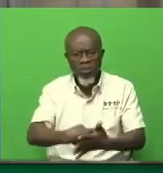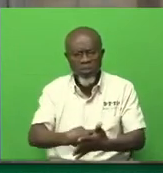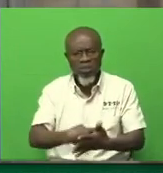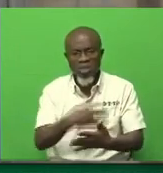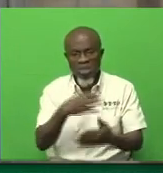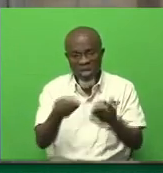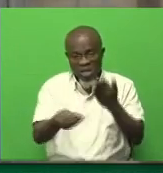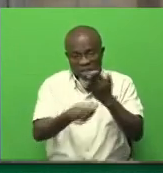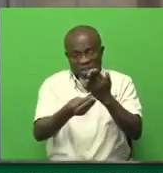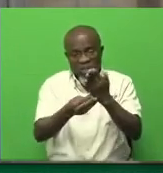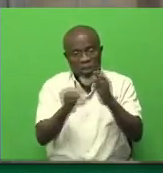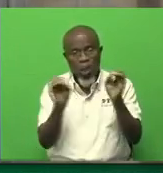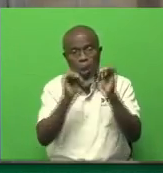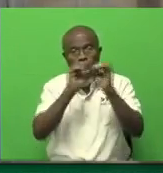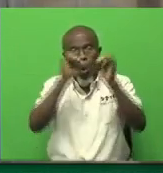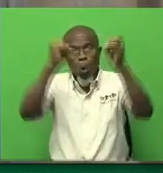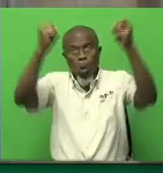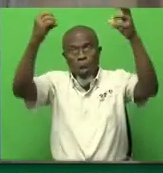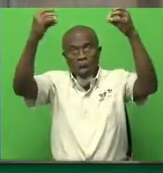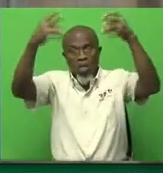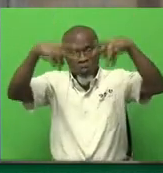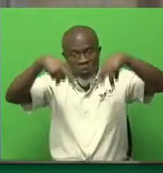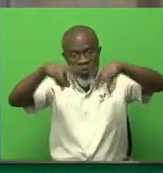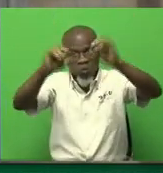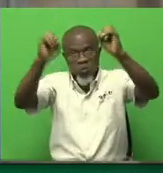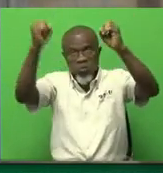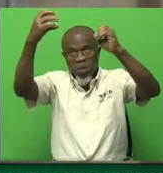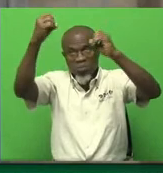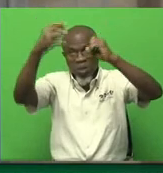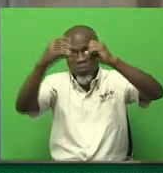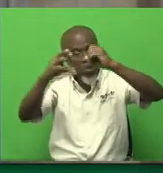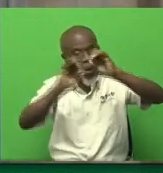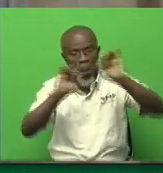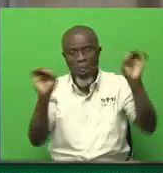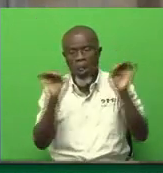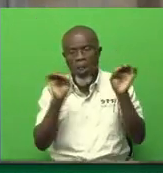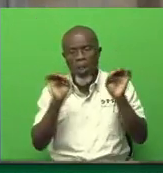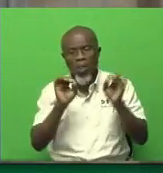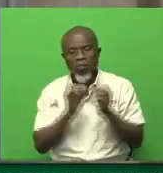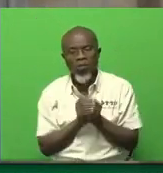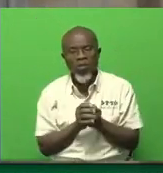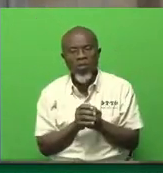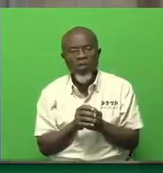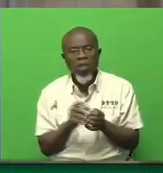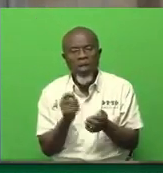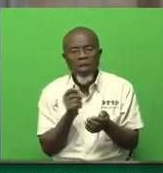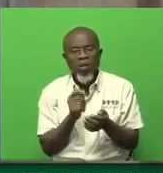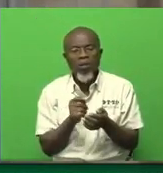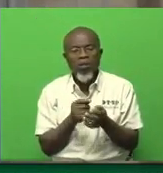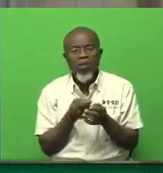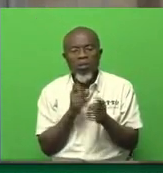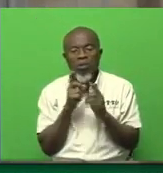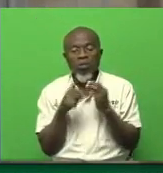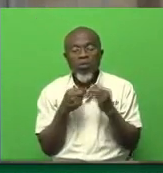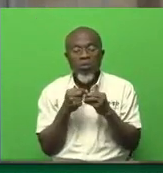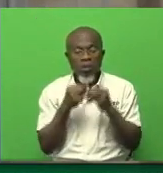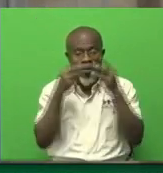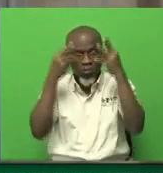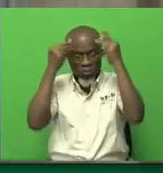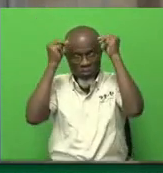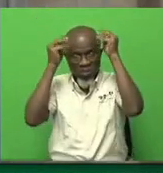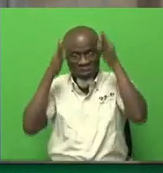I would also like to speak to the minister speak to the minister of Education who I wrote on the 7th of April 2022